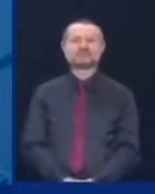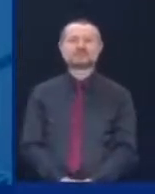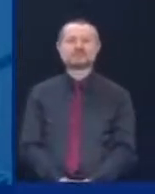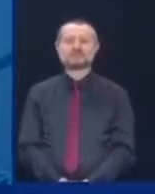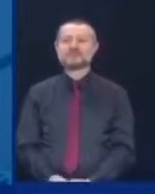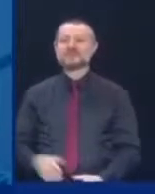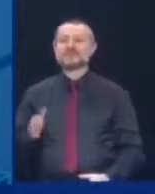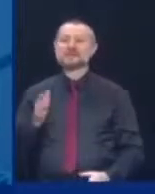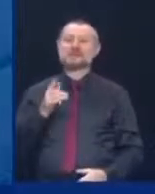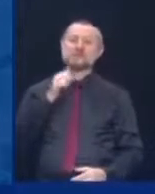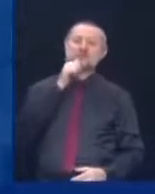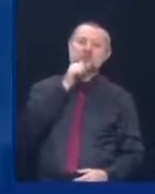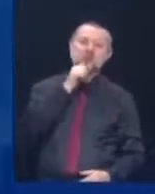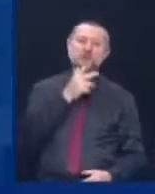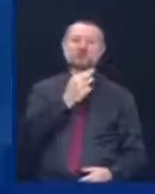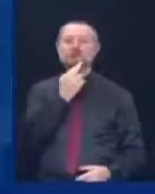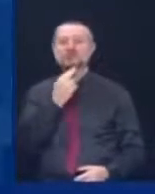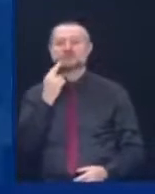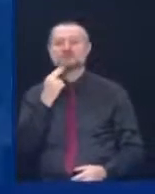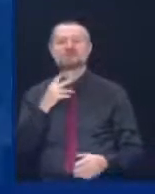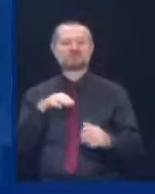day.